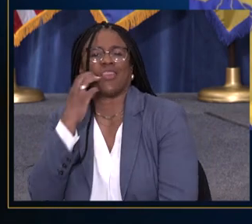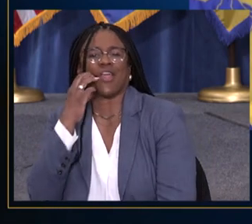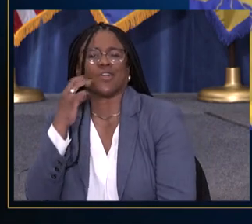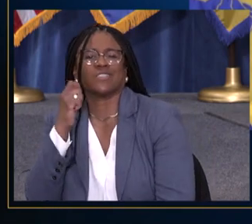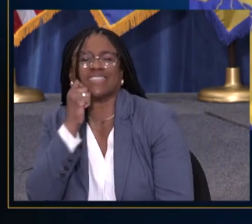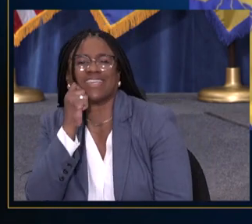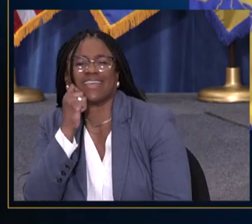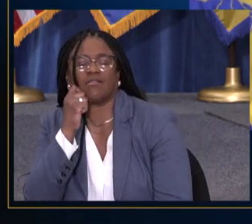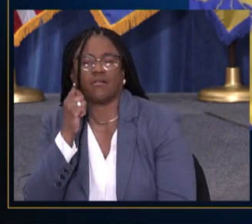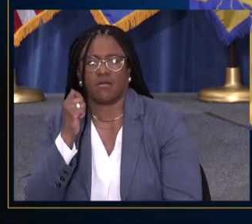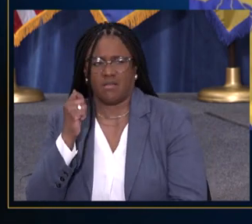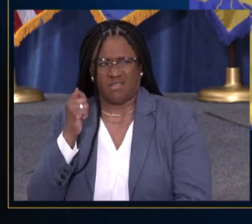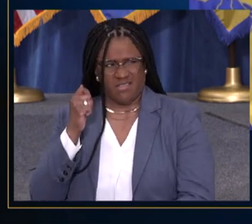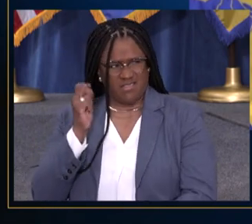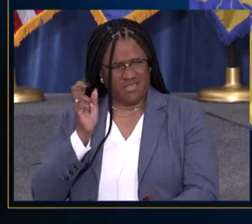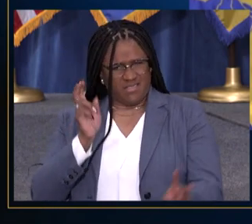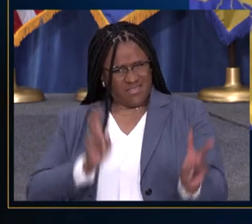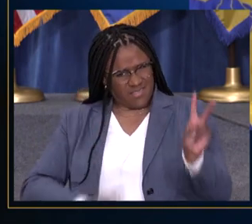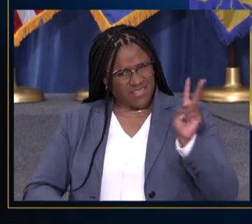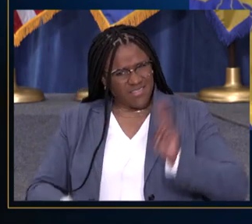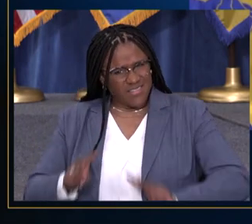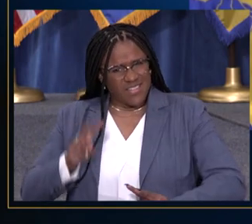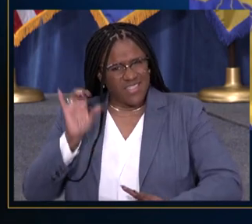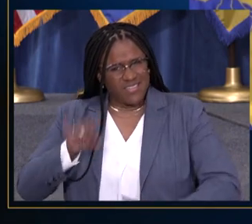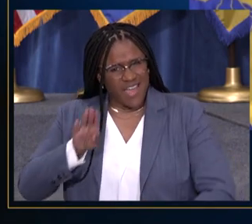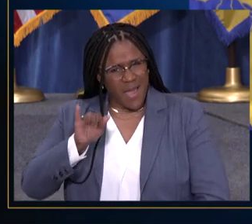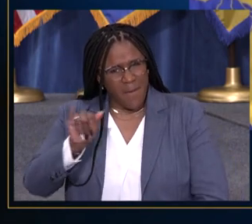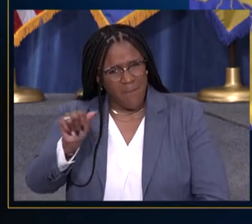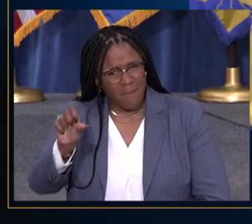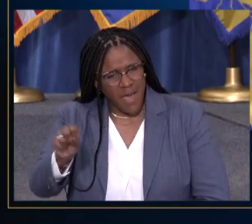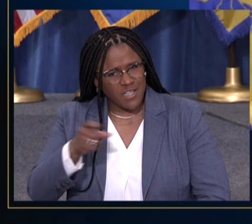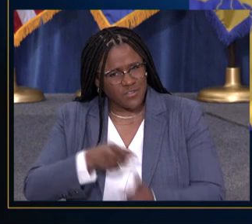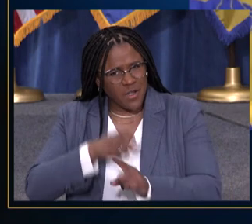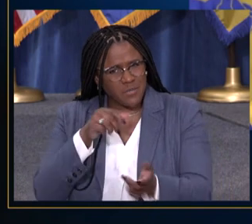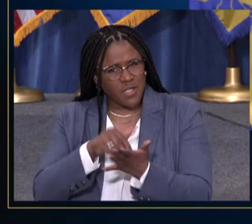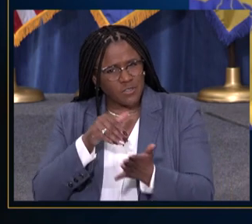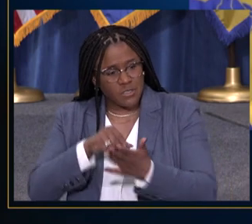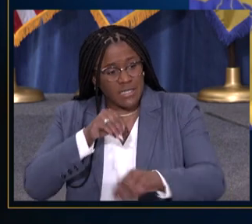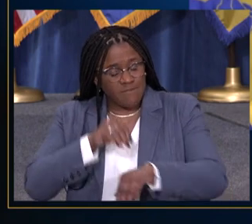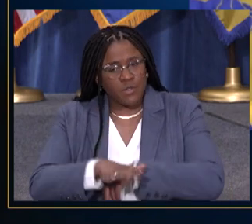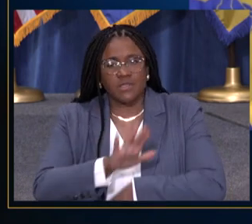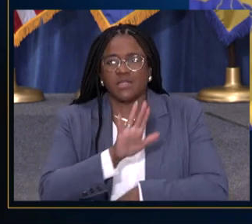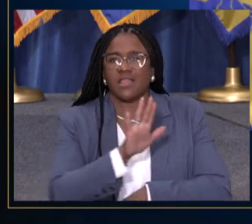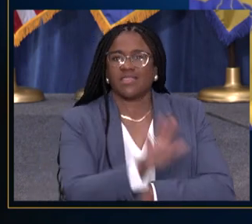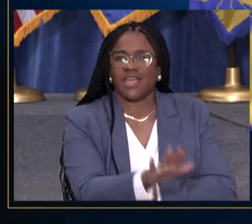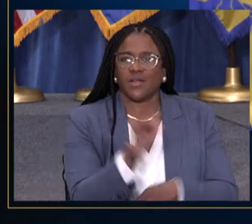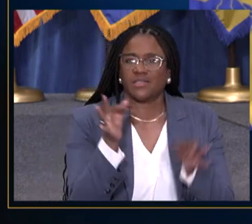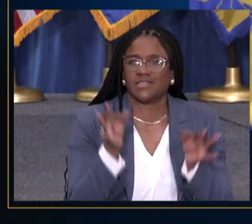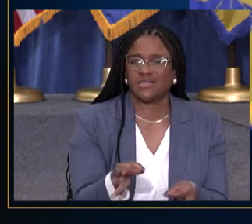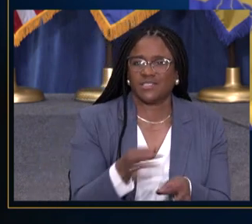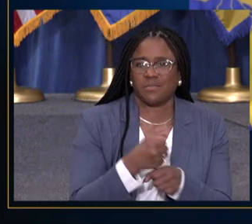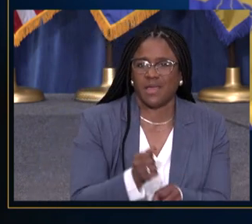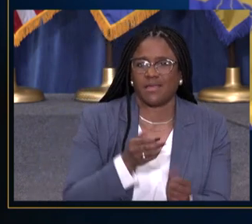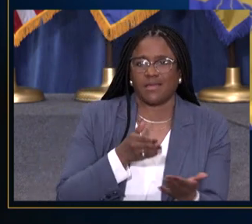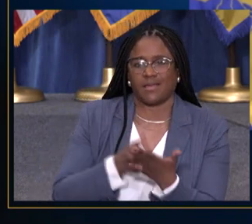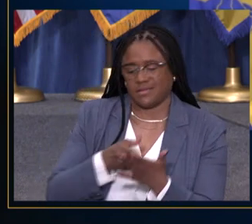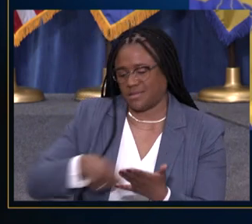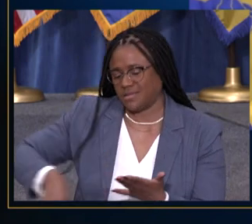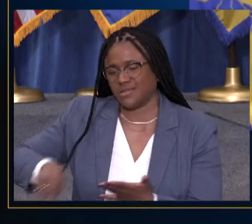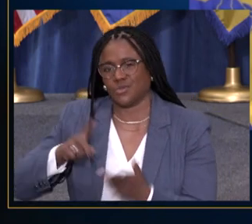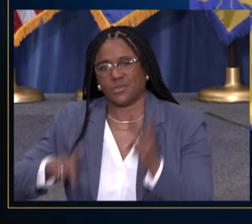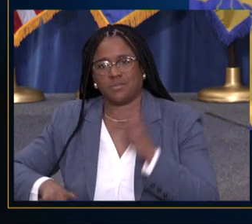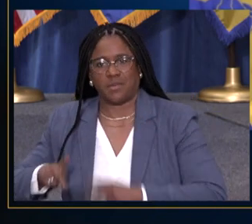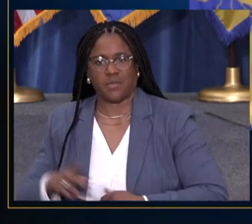and these harmful misconceptions and implicit biases of the providers influenced their eventual decision-making. In